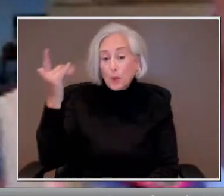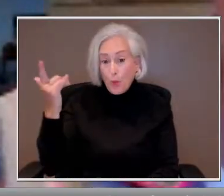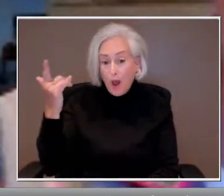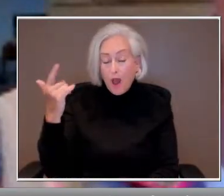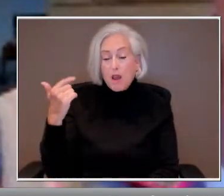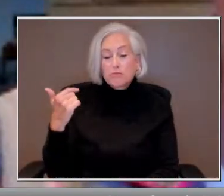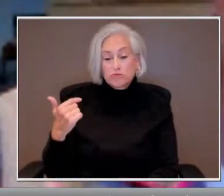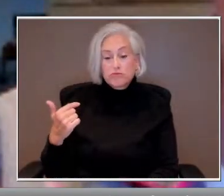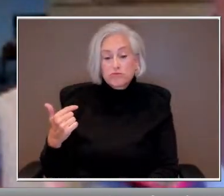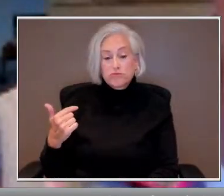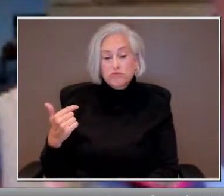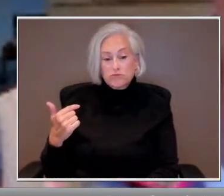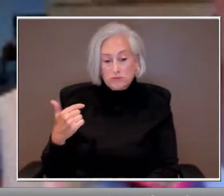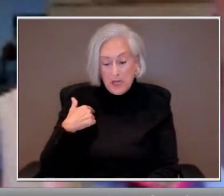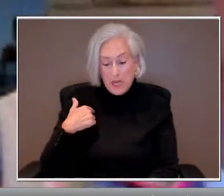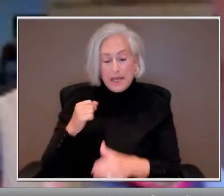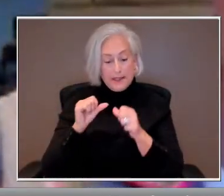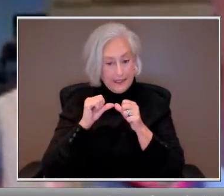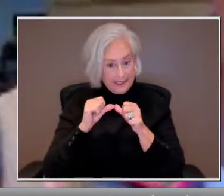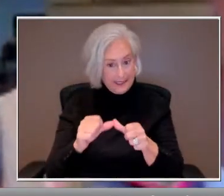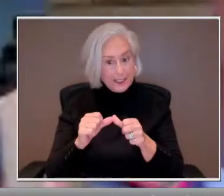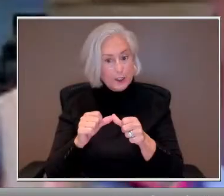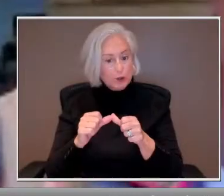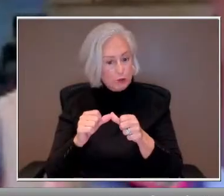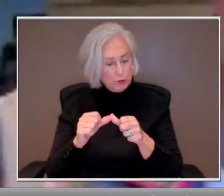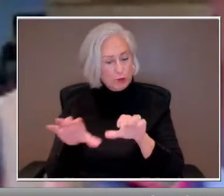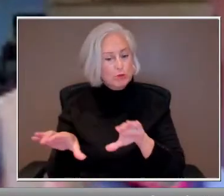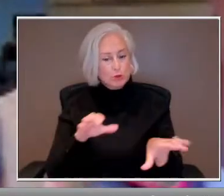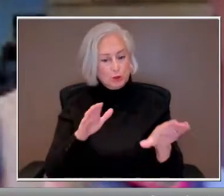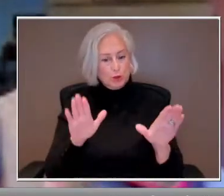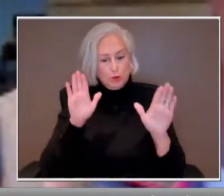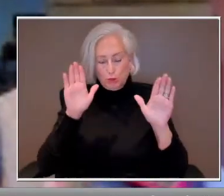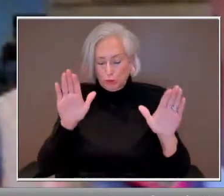I'm continuing to do so well with everything.